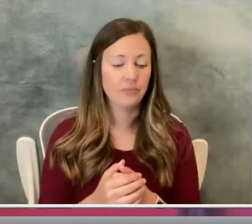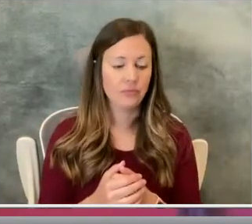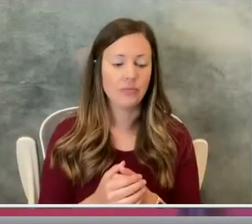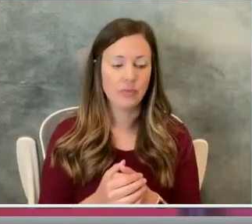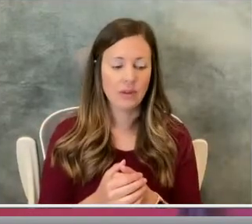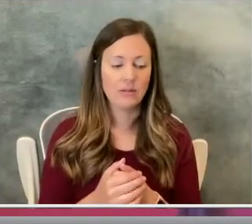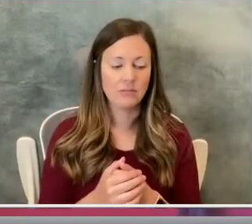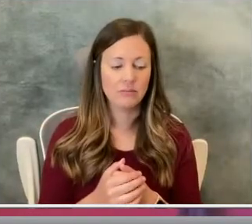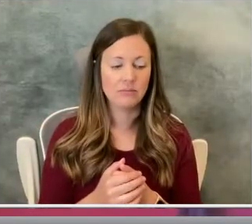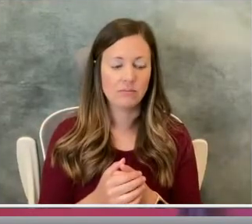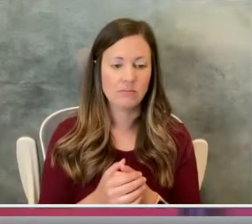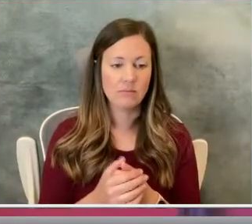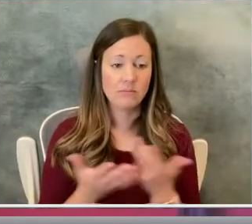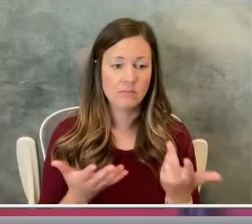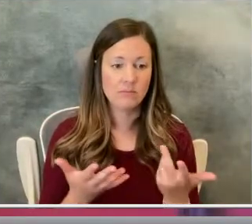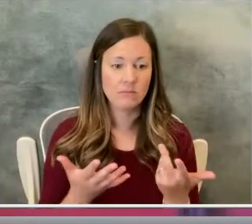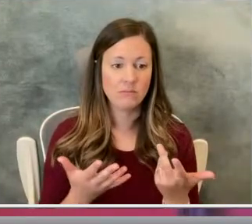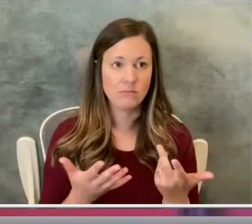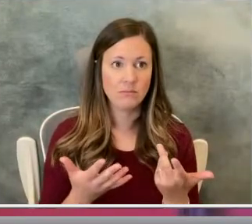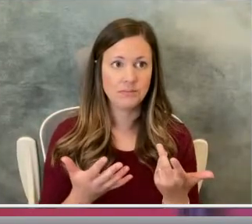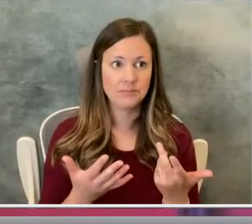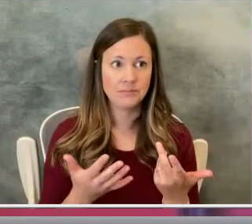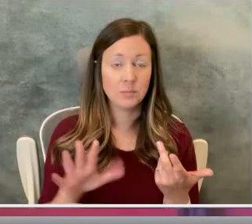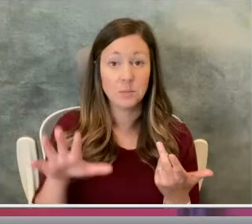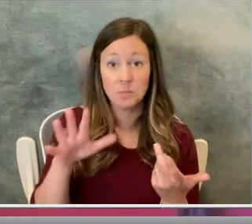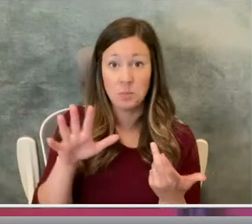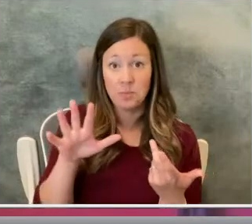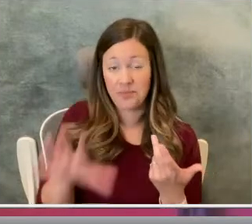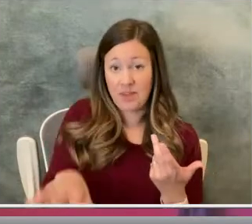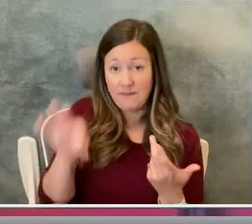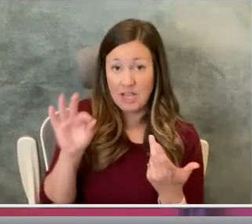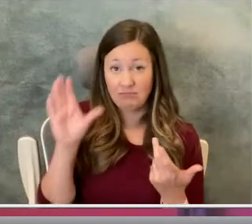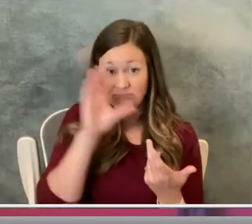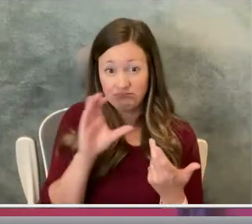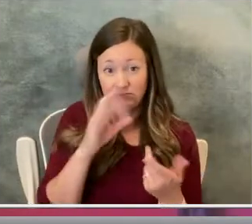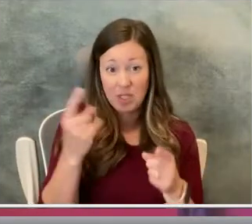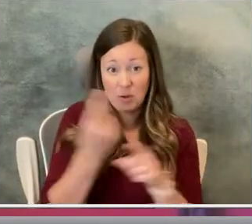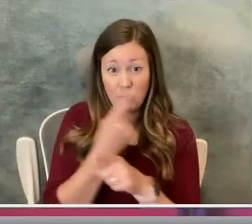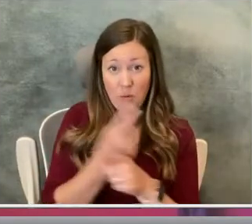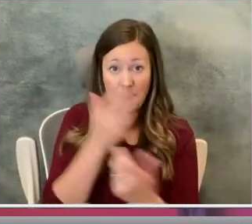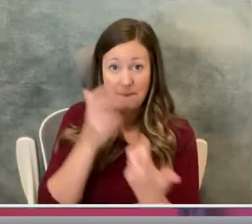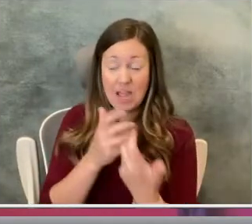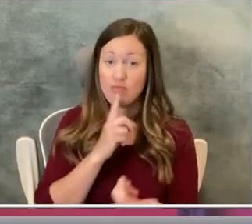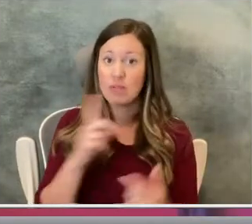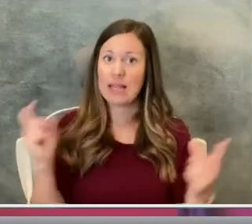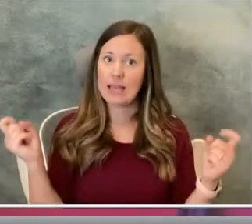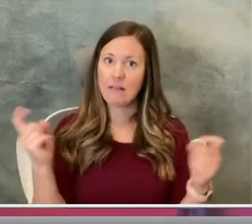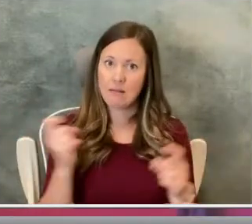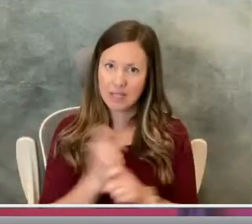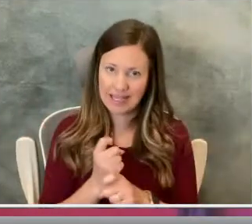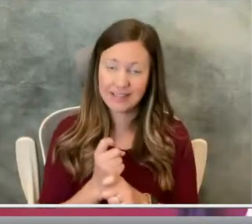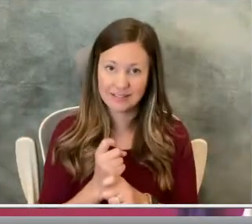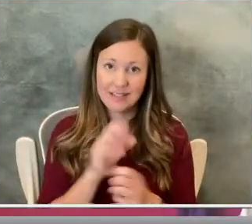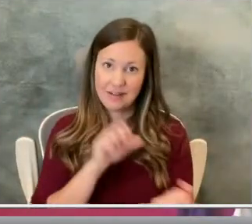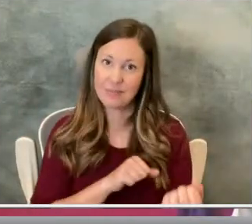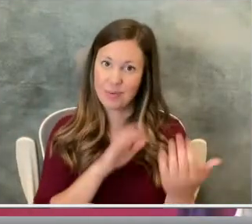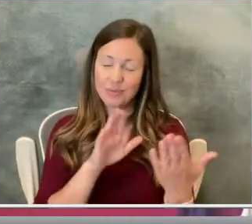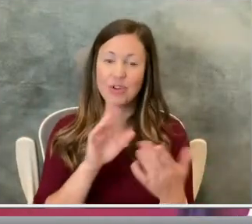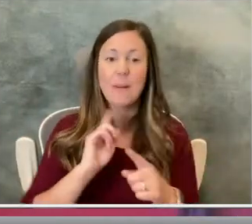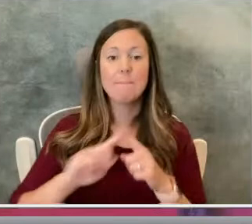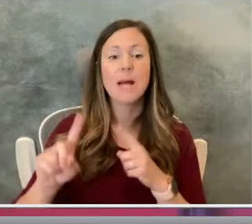finding an appropriate match is actually a pretty complicated and nuanced approach. But those are a lot of the